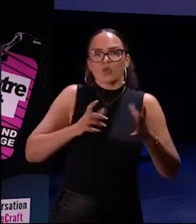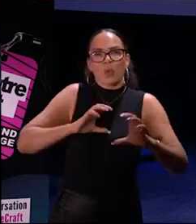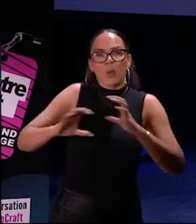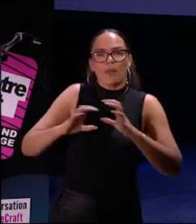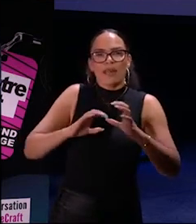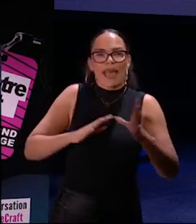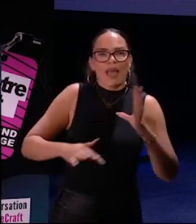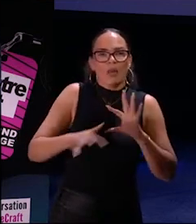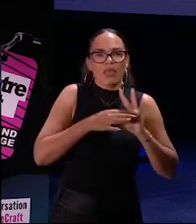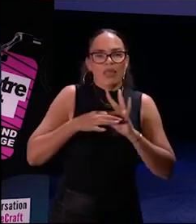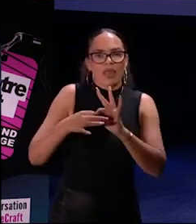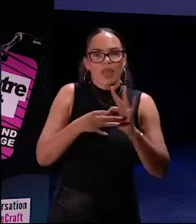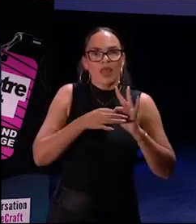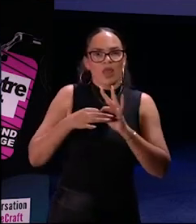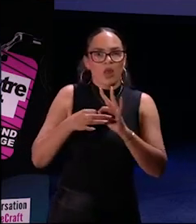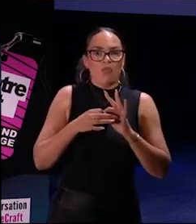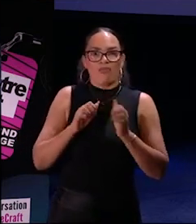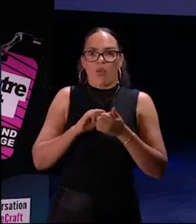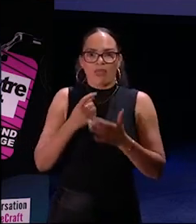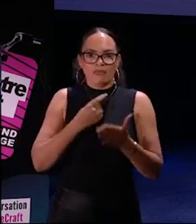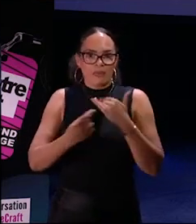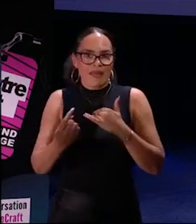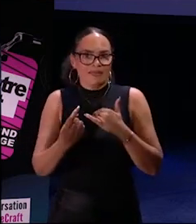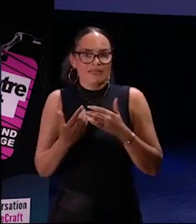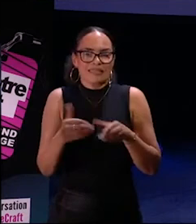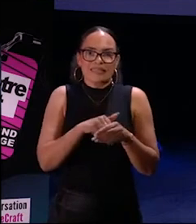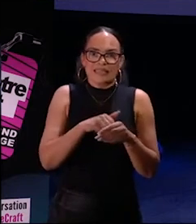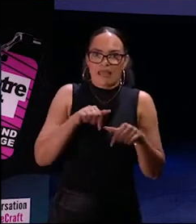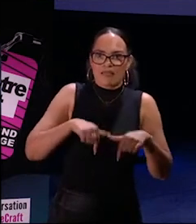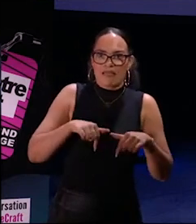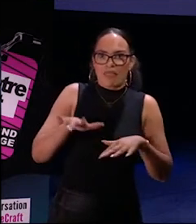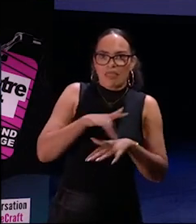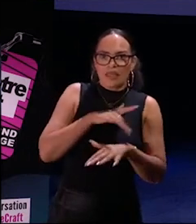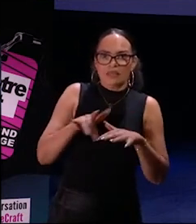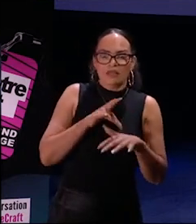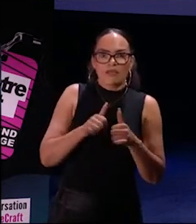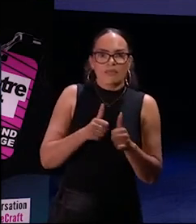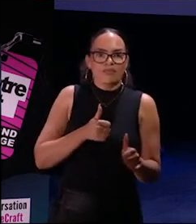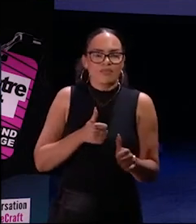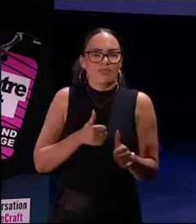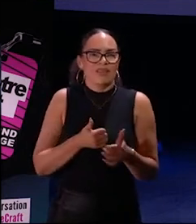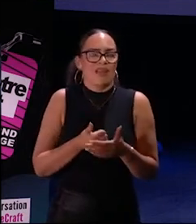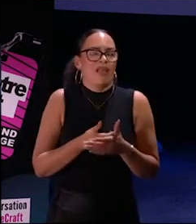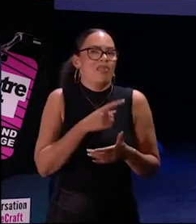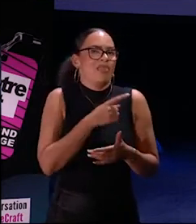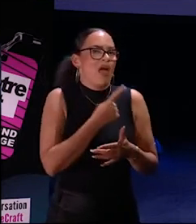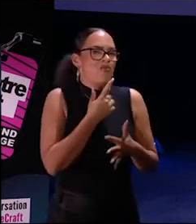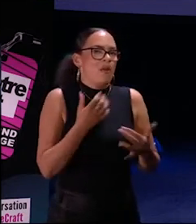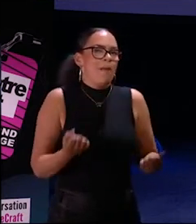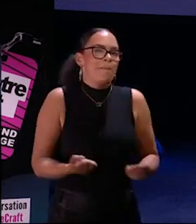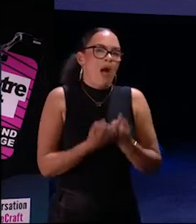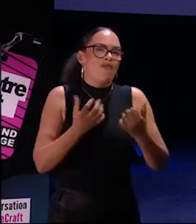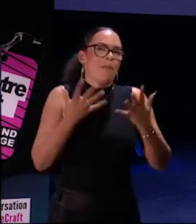actually, they're so busy, they're trying to work out their own things, they forgot about this really important group. That's incredibly powerful and a real